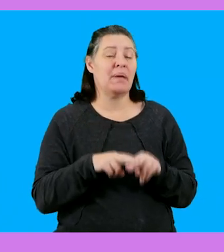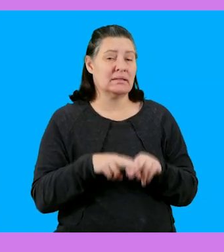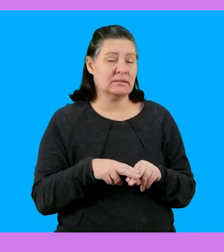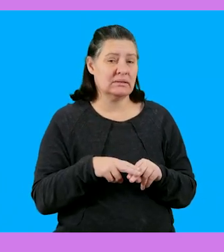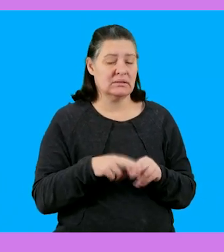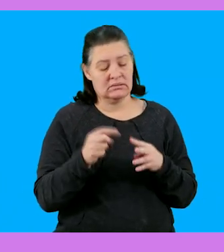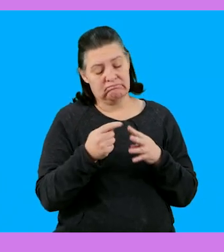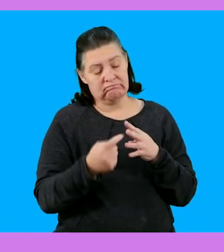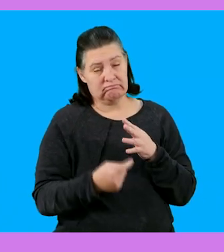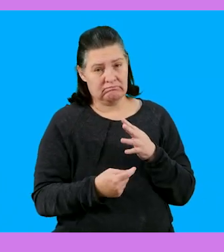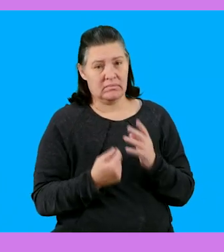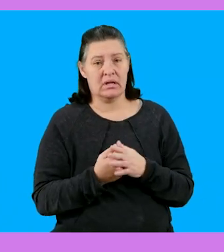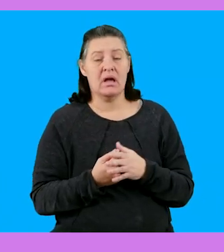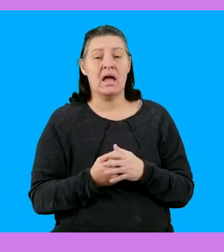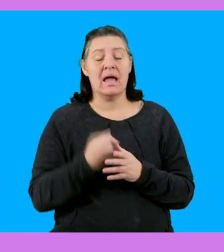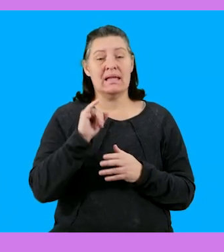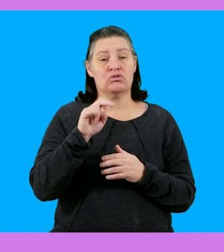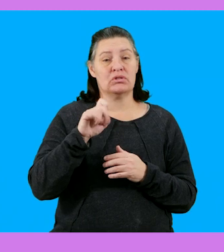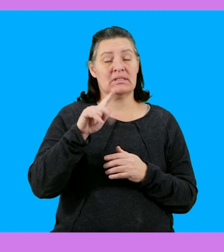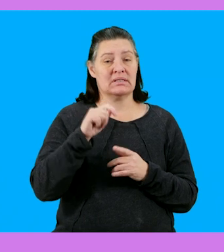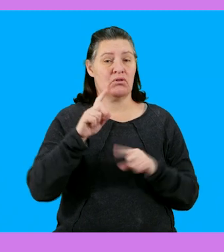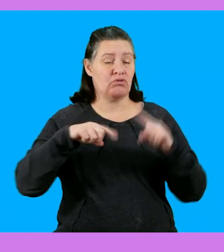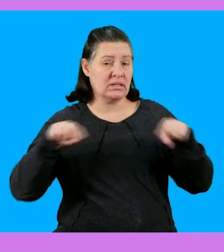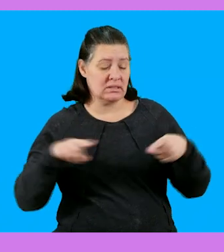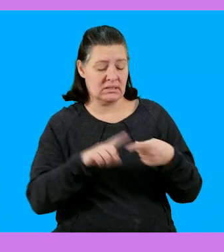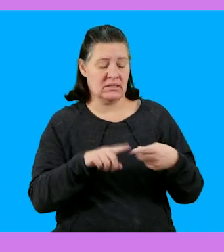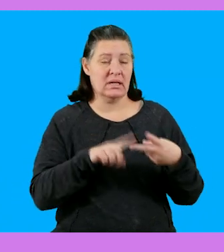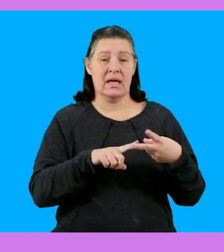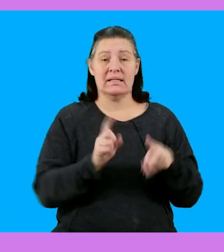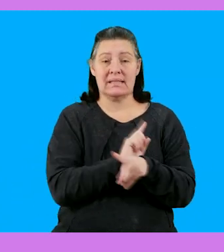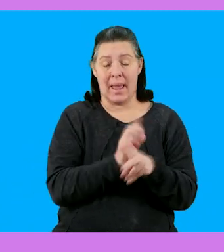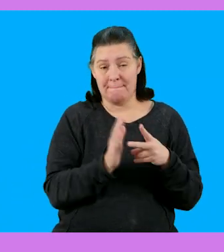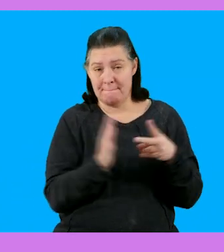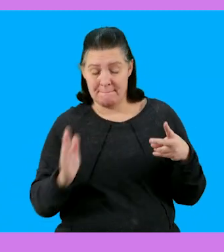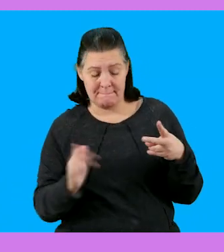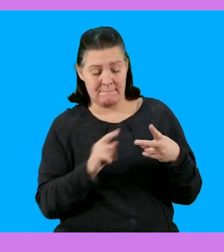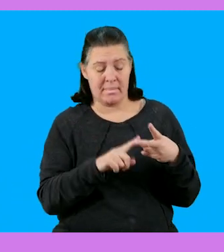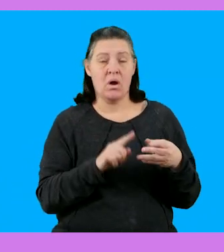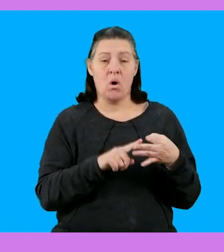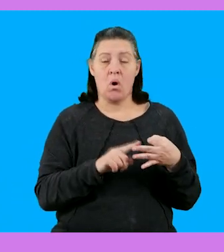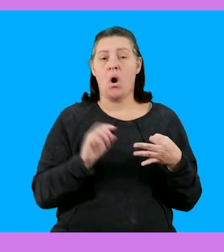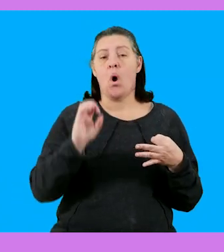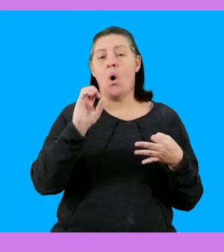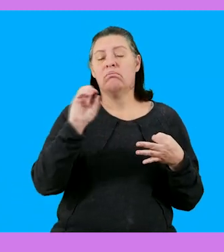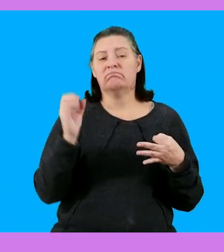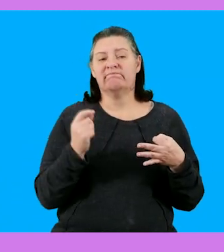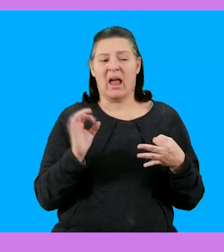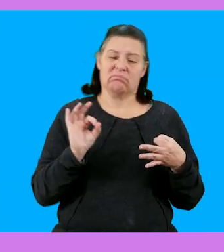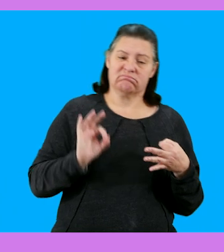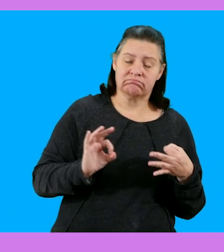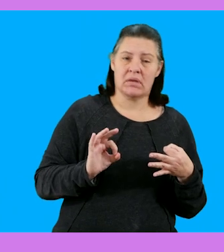on the following aspects, and that will be your interest rate, the period, and then also the initial or the principal